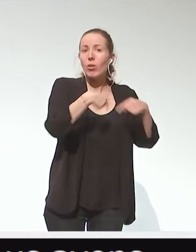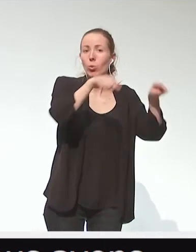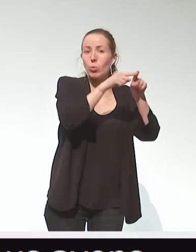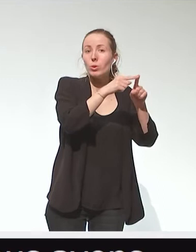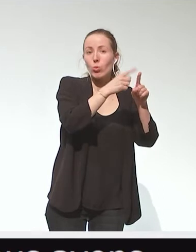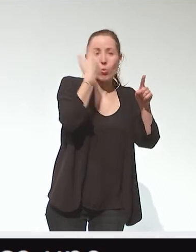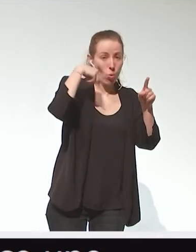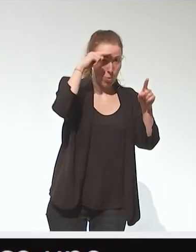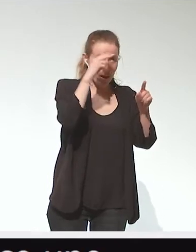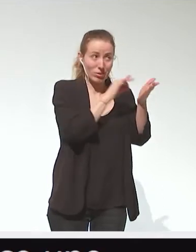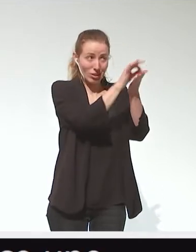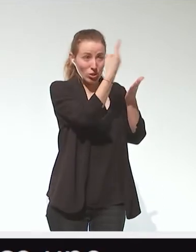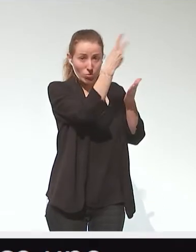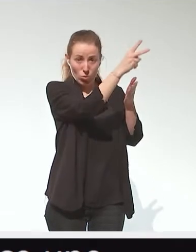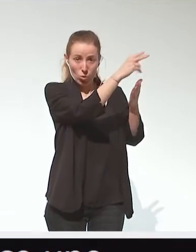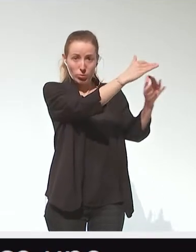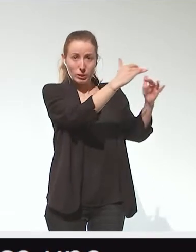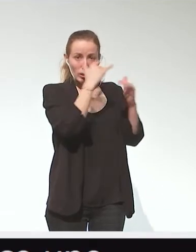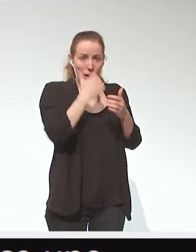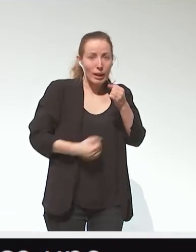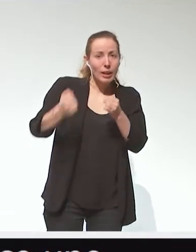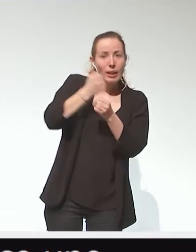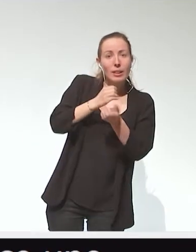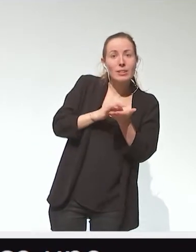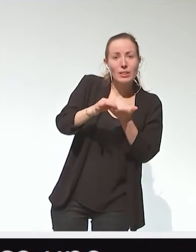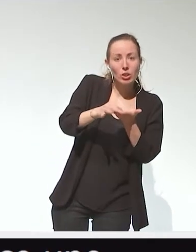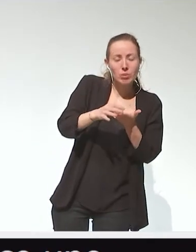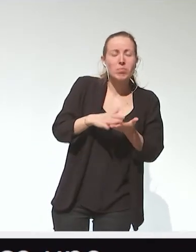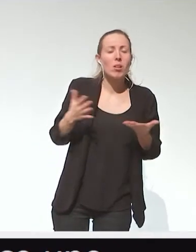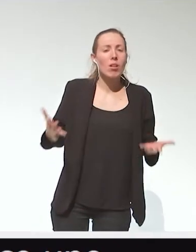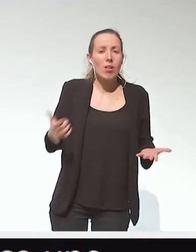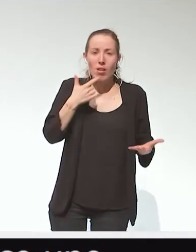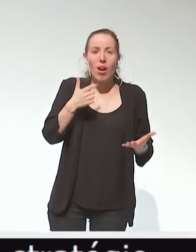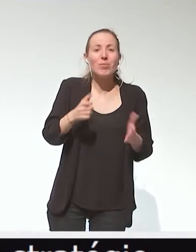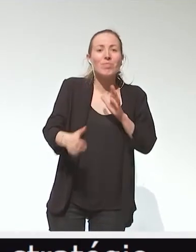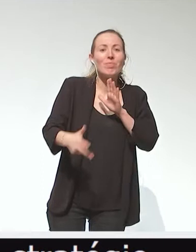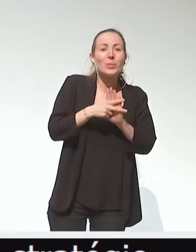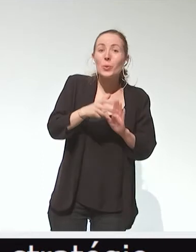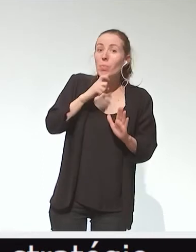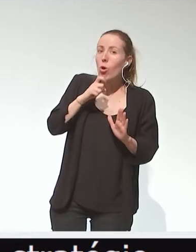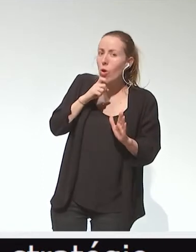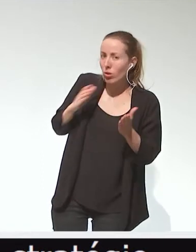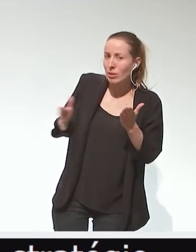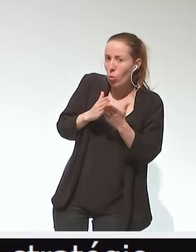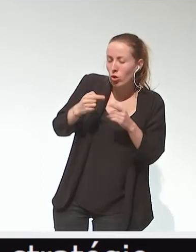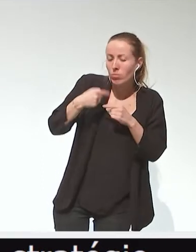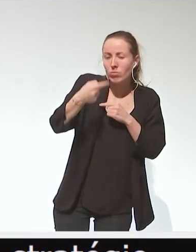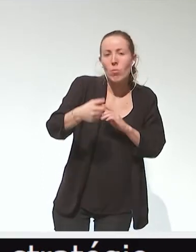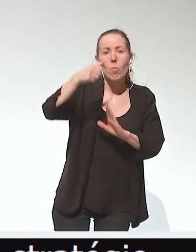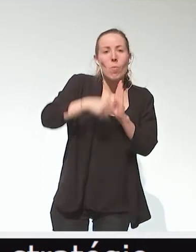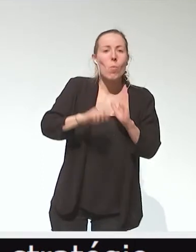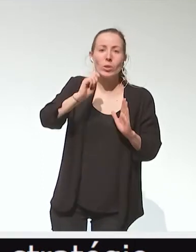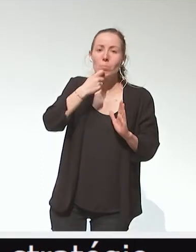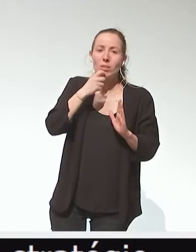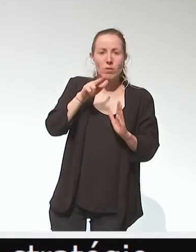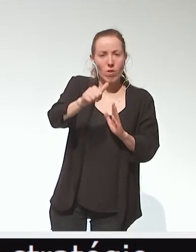now a draft, but it's soon to be approved until the end of March. One of the main focus points